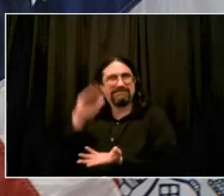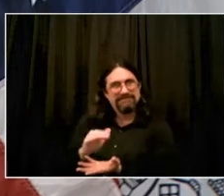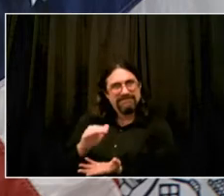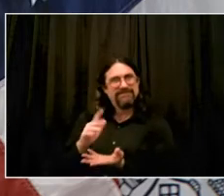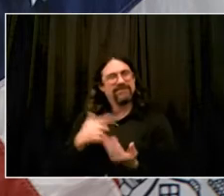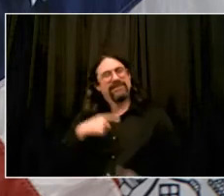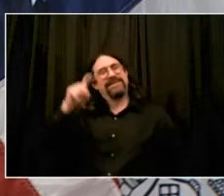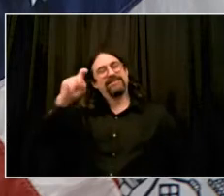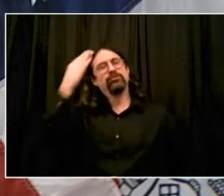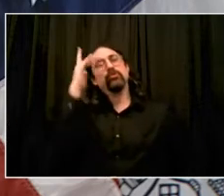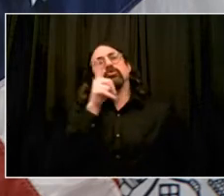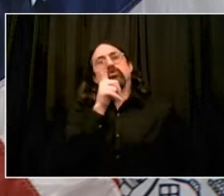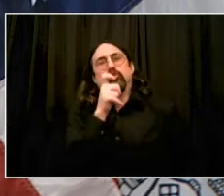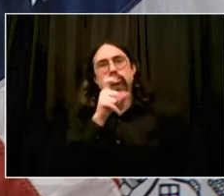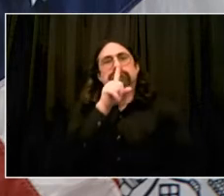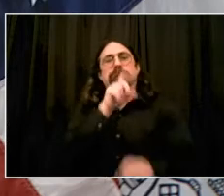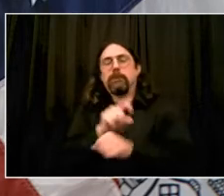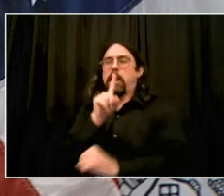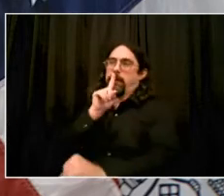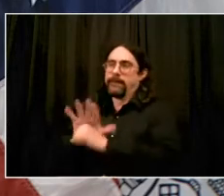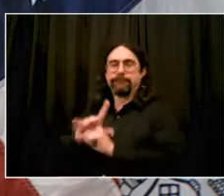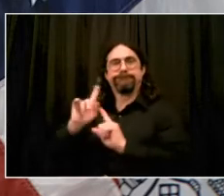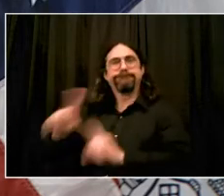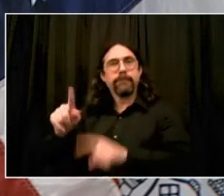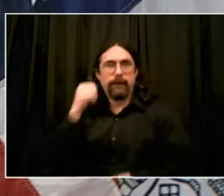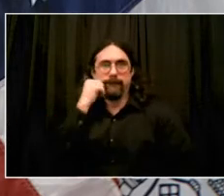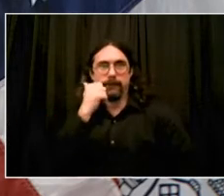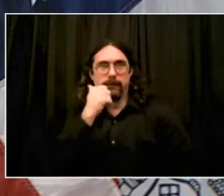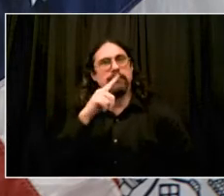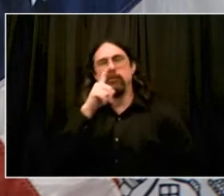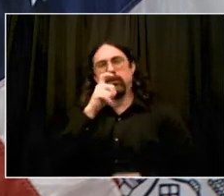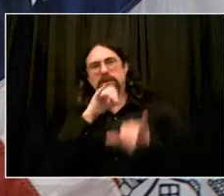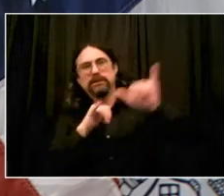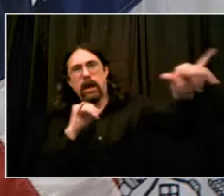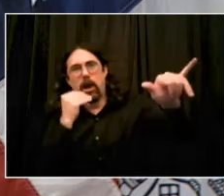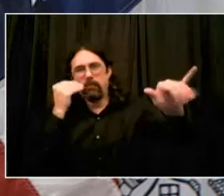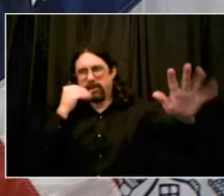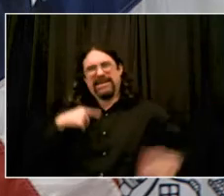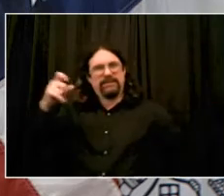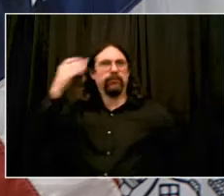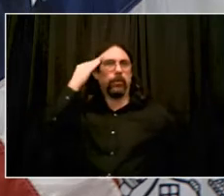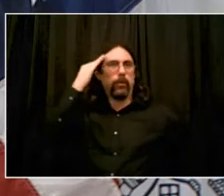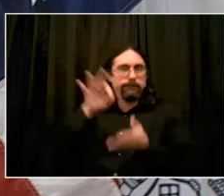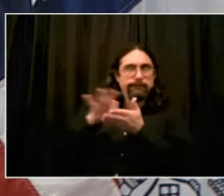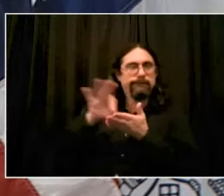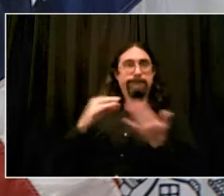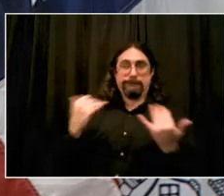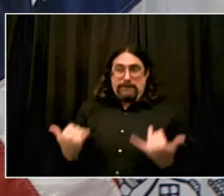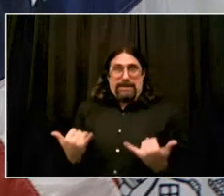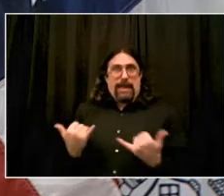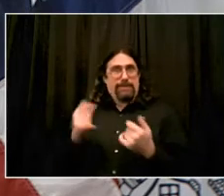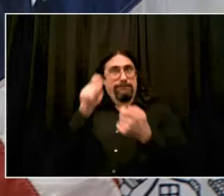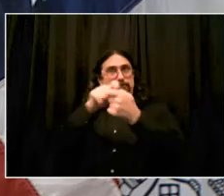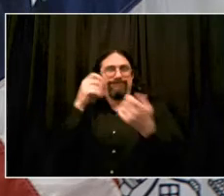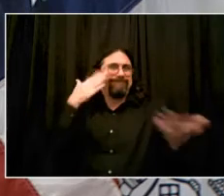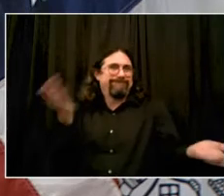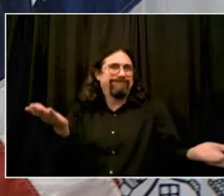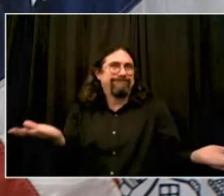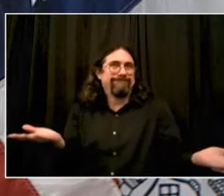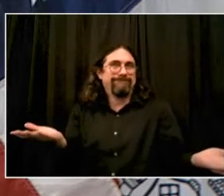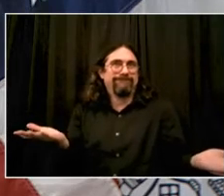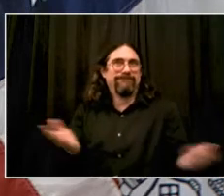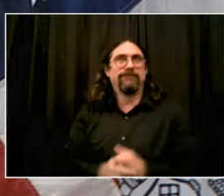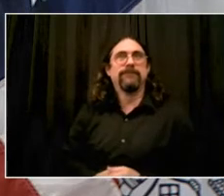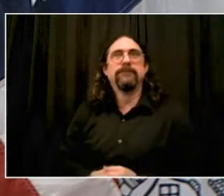begin, and give priority to the kids with greatest needs. Go ahead, Sean. Yeah, so I guess going back